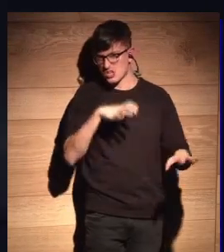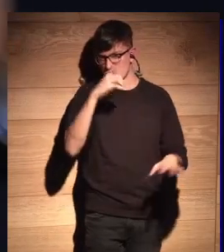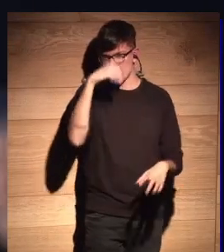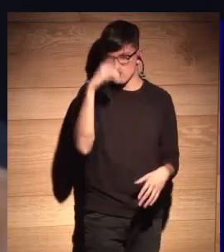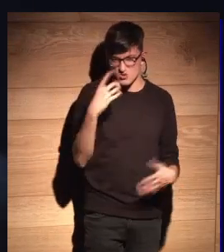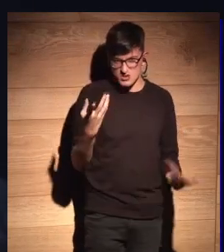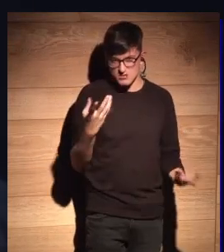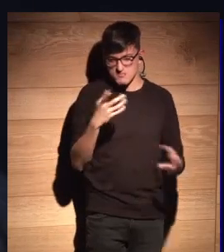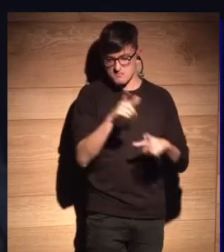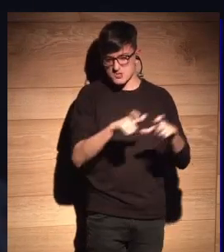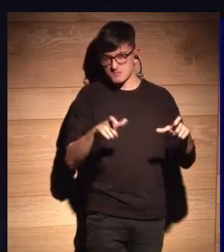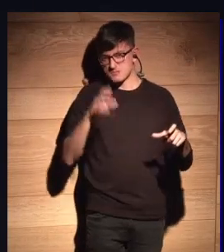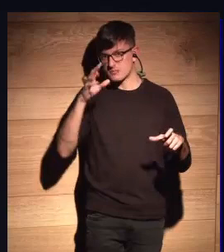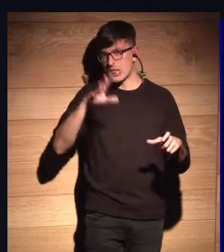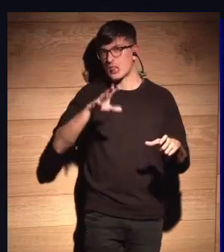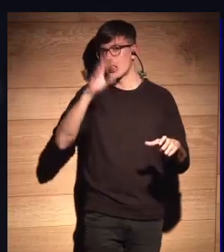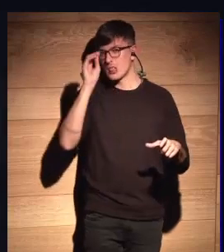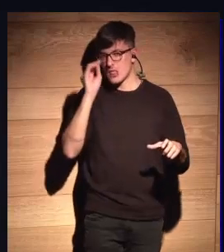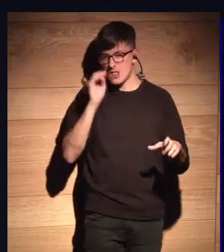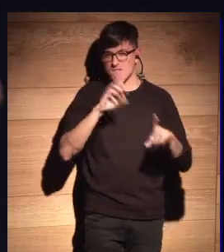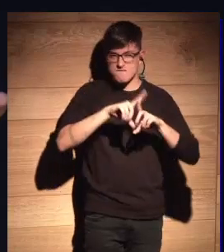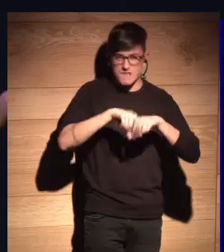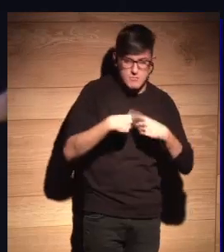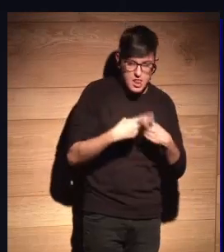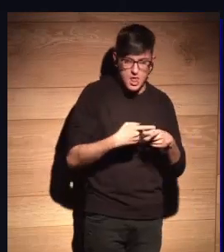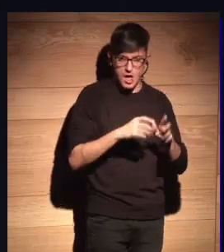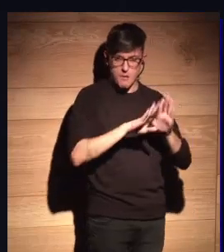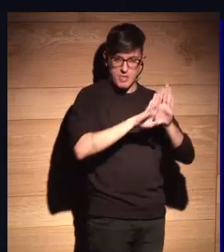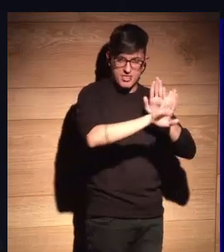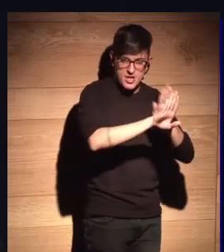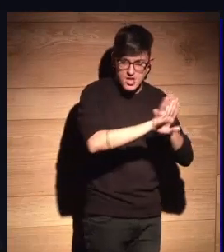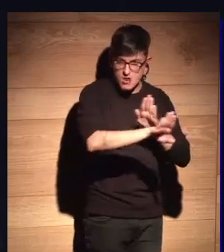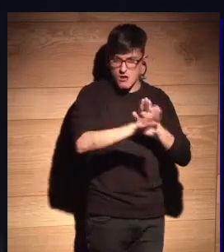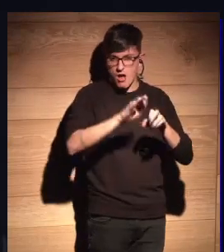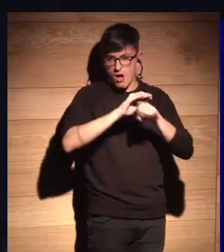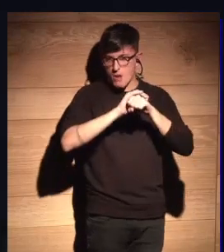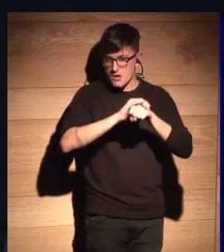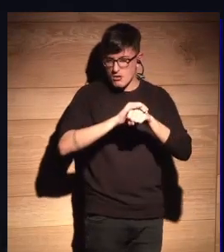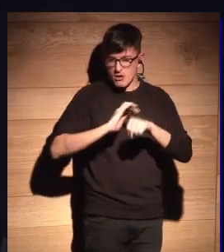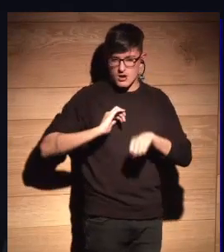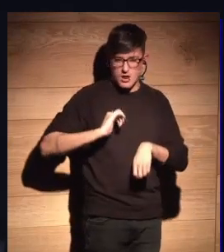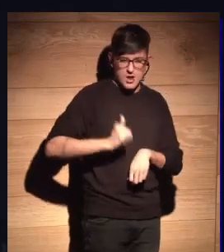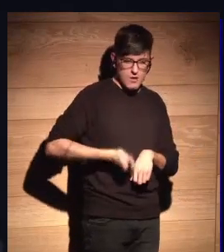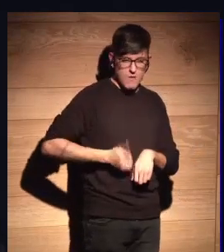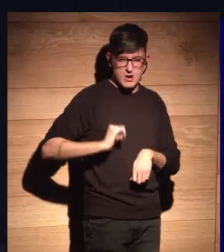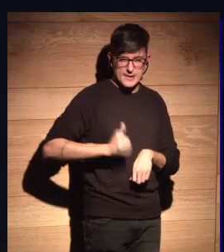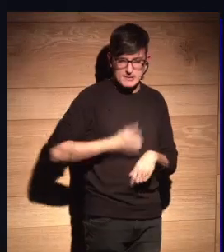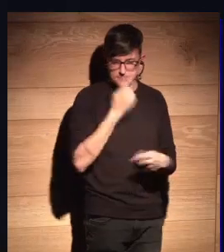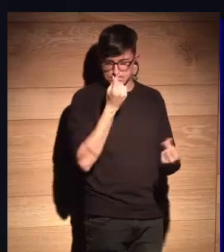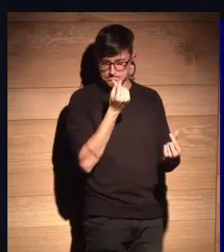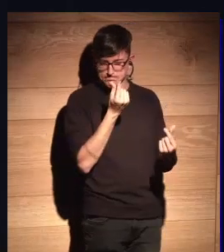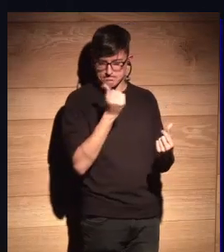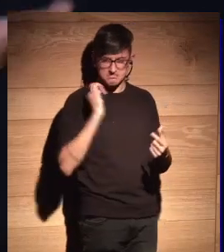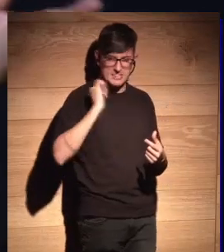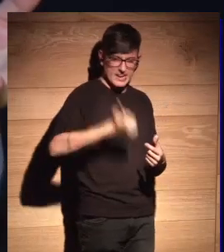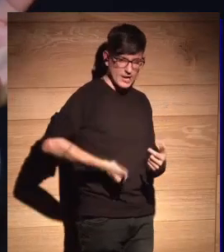relative, the friend is fabulously wealthy, and that wasn't the case, but people's imagination started to go